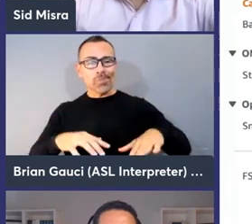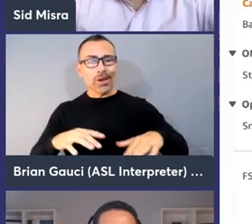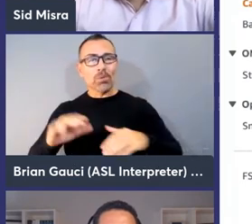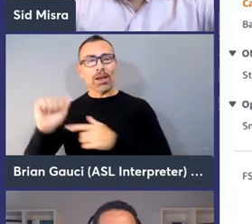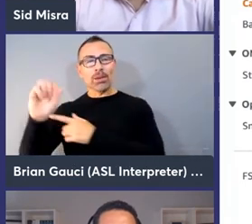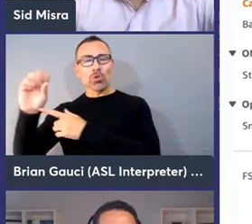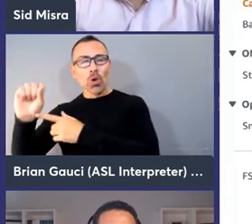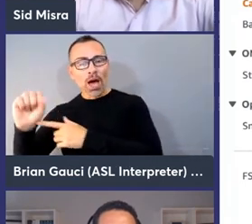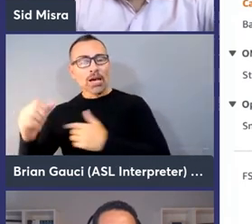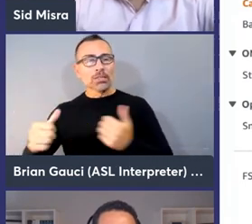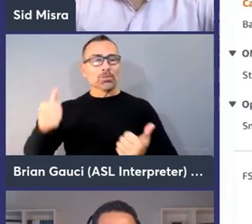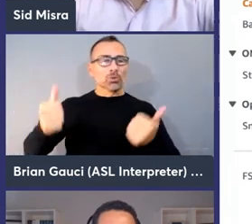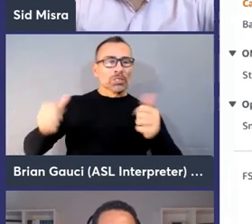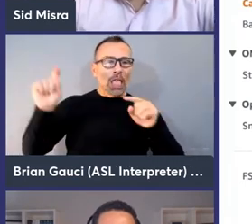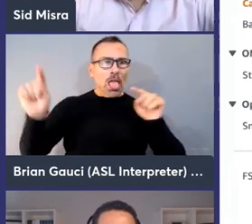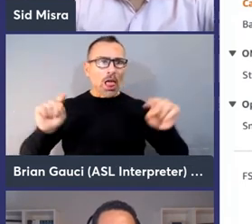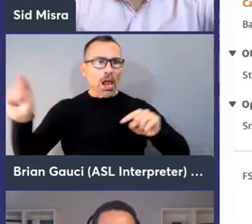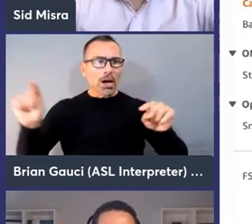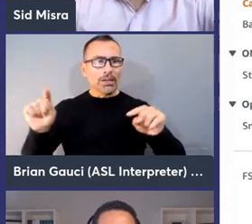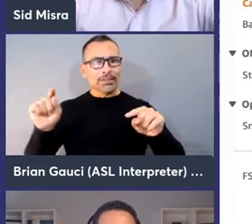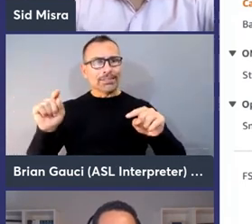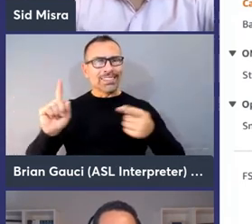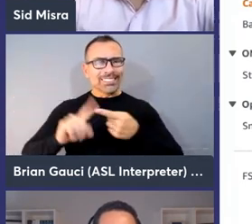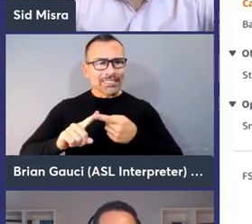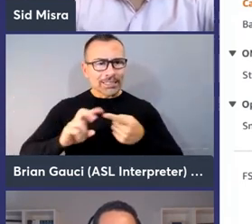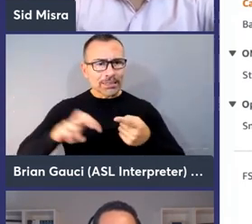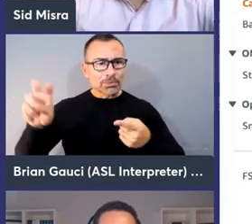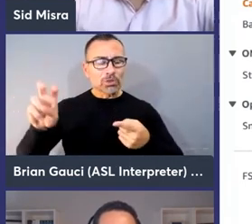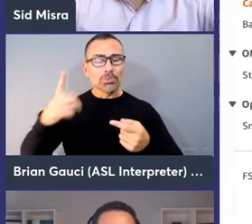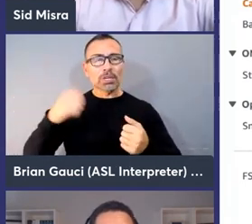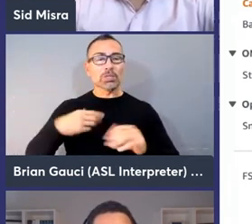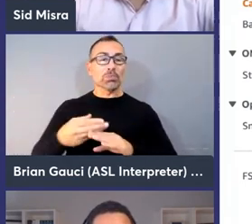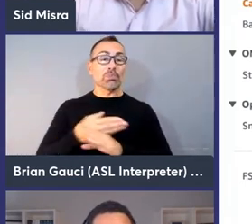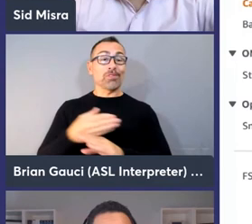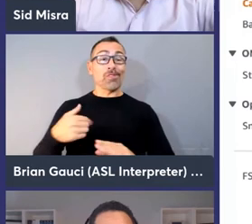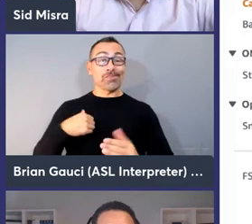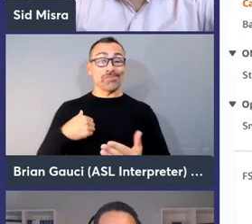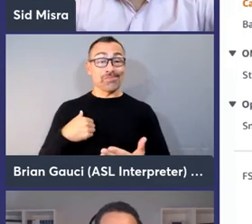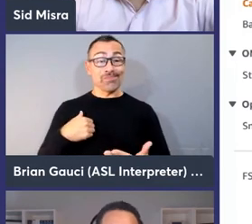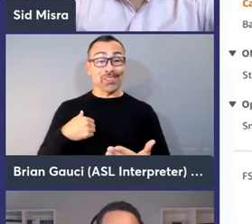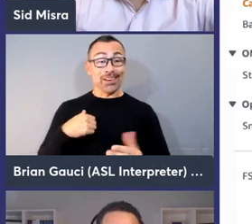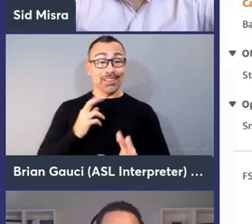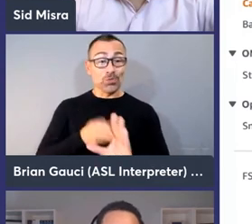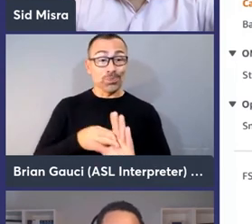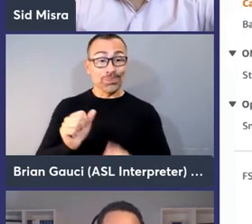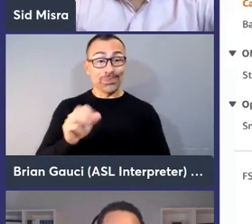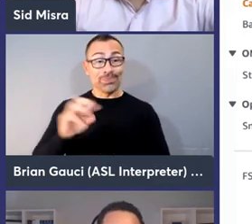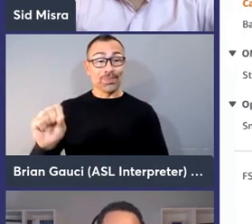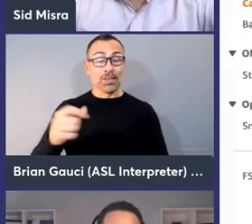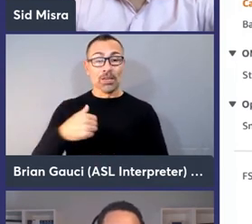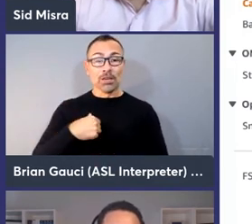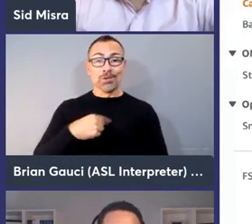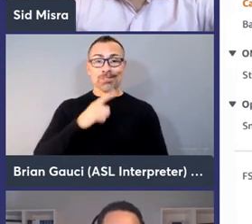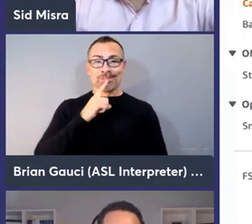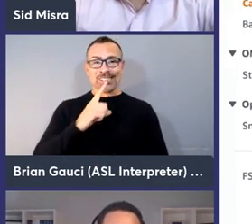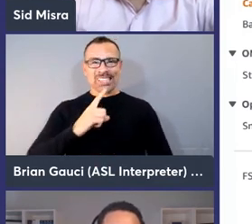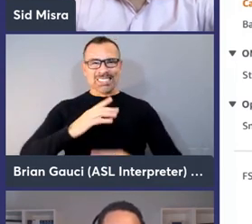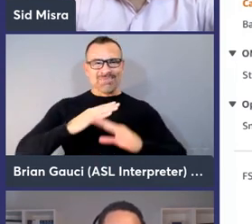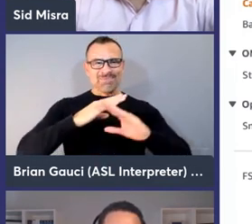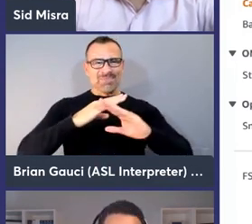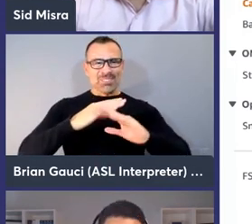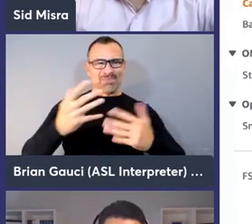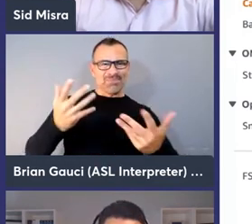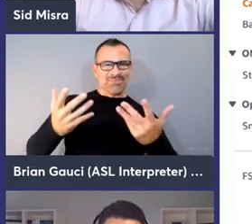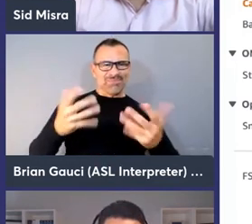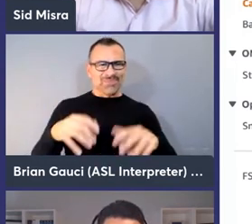to AWS. Because I know that was, prior to coming to AWS myself, that was one of the big barriers of adoption was, we